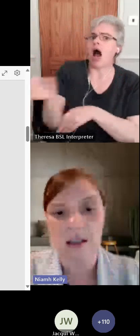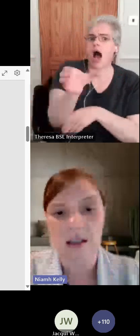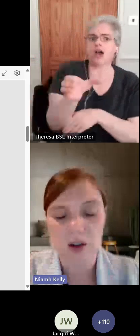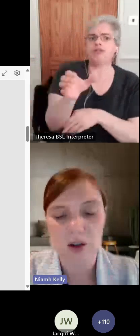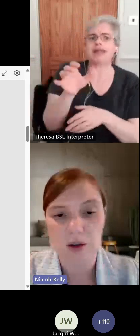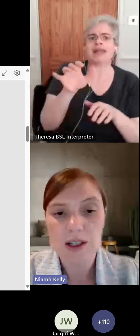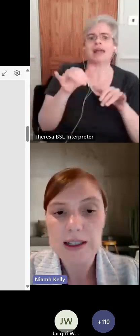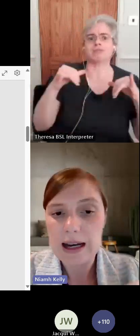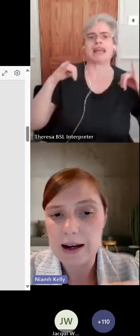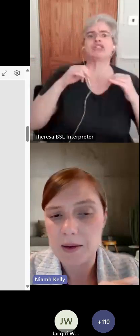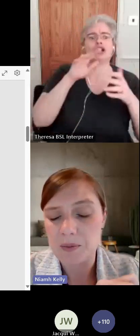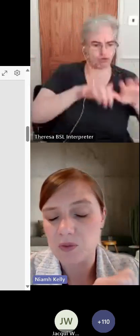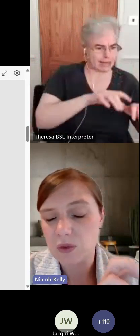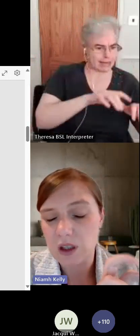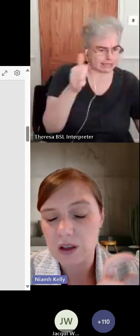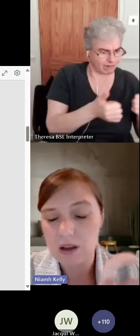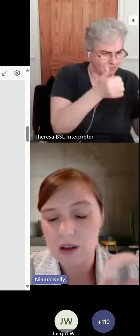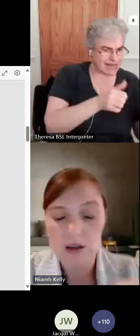it, sends it to